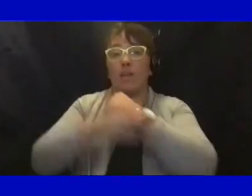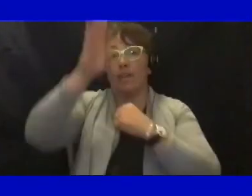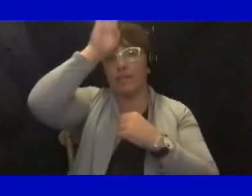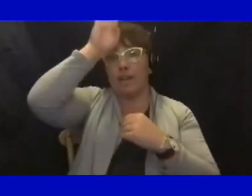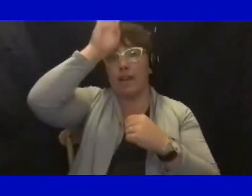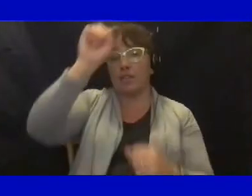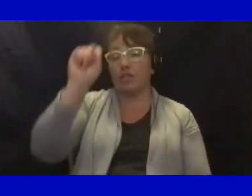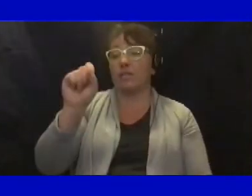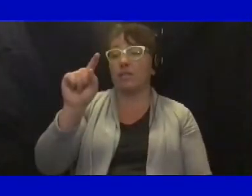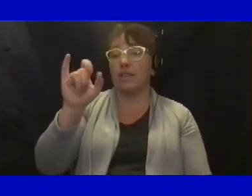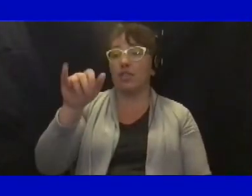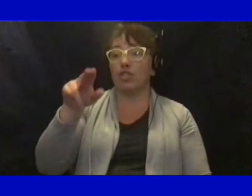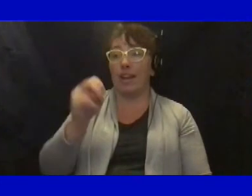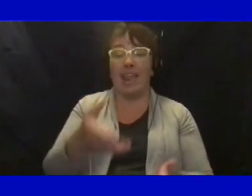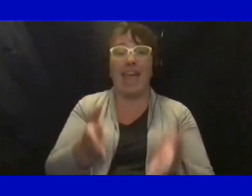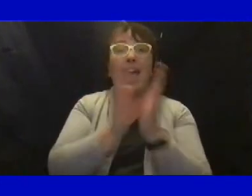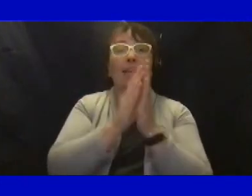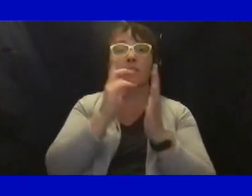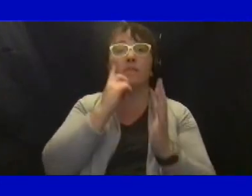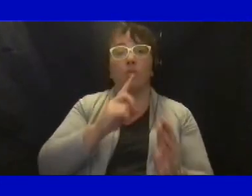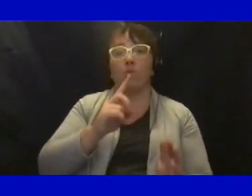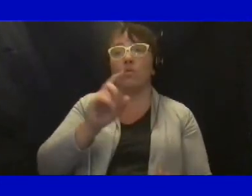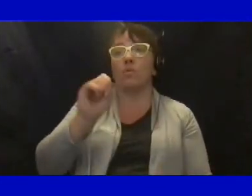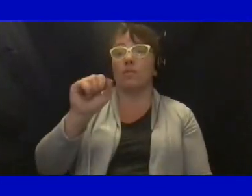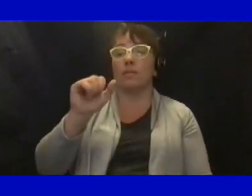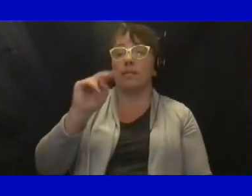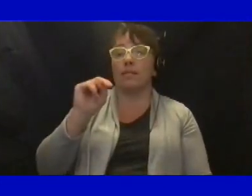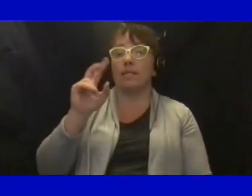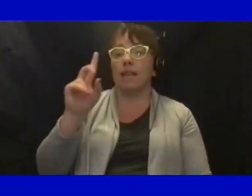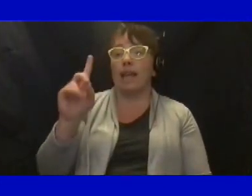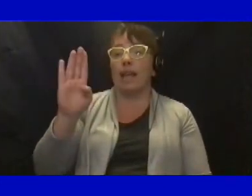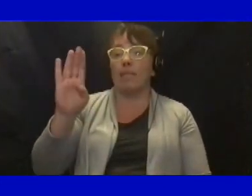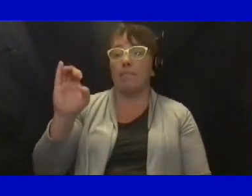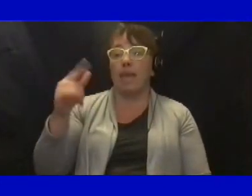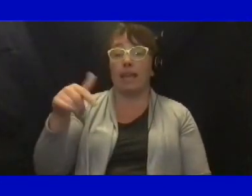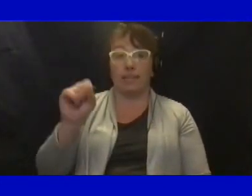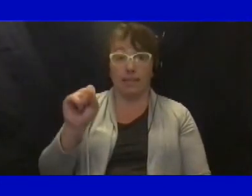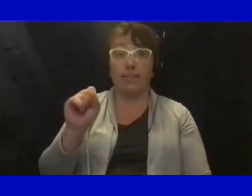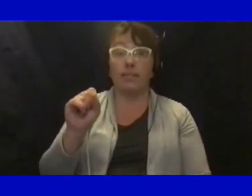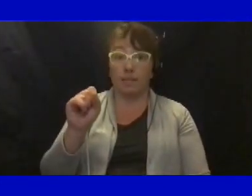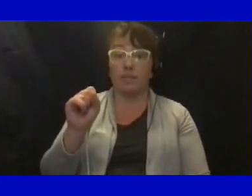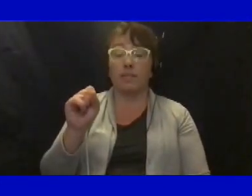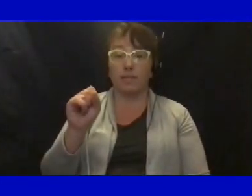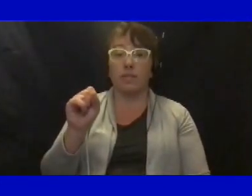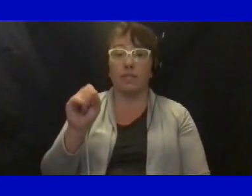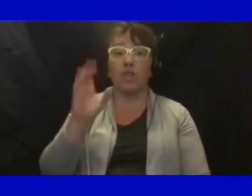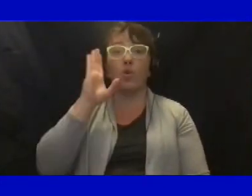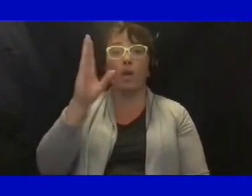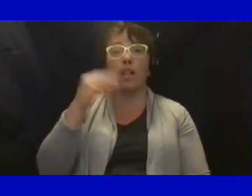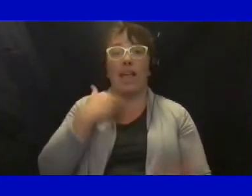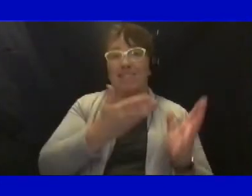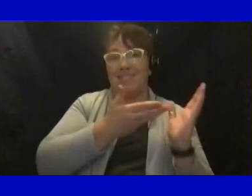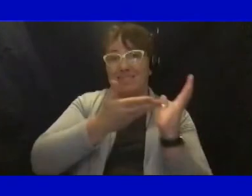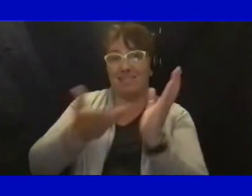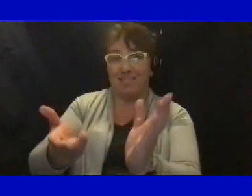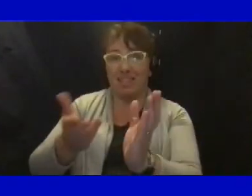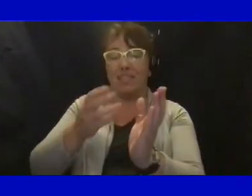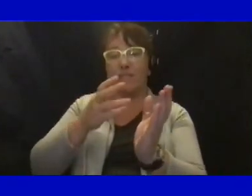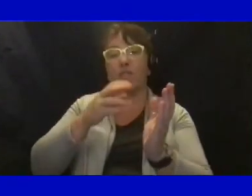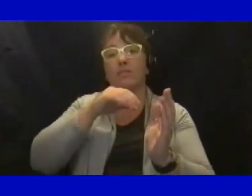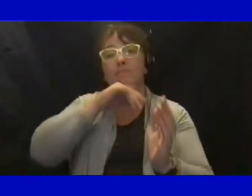We will determine where we're going to end up having sand delivered to, and we will post